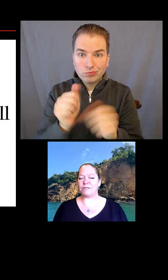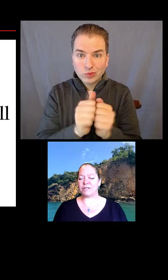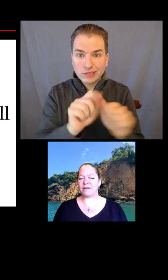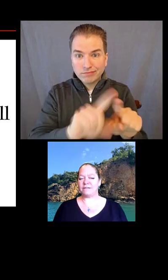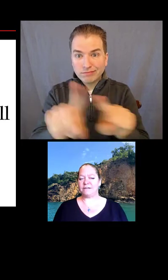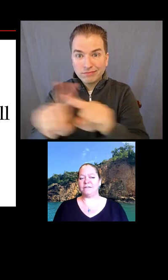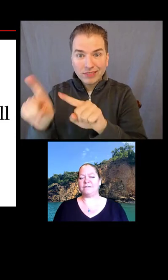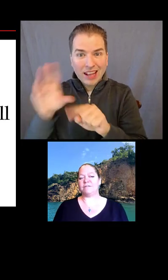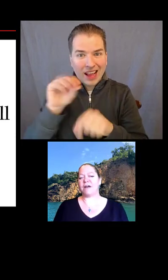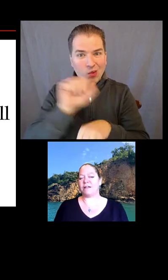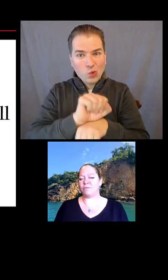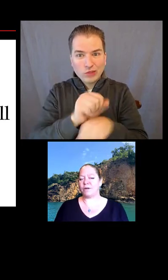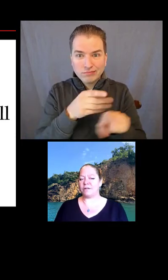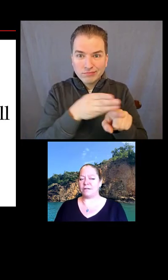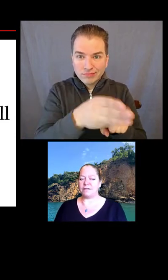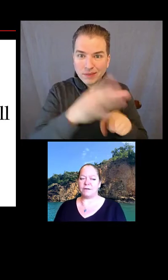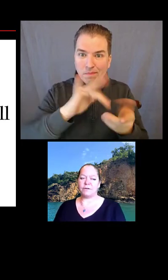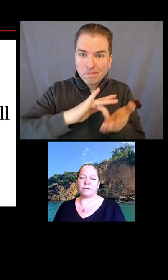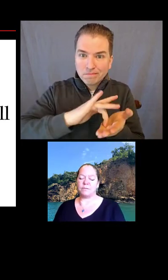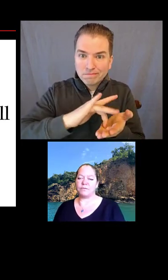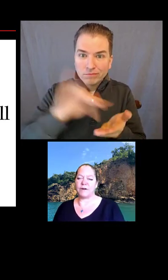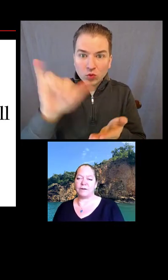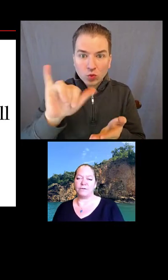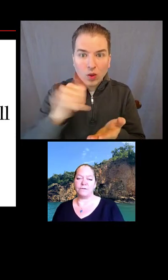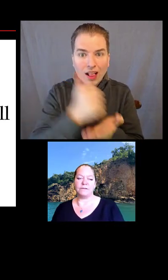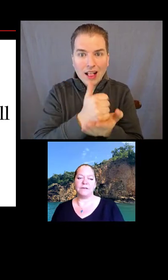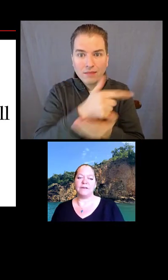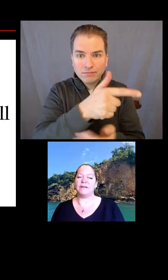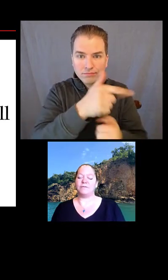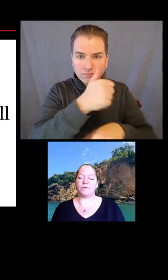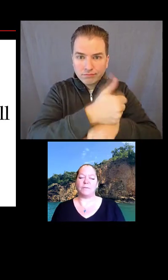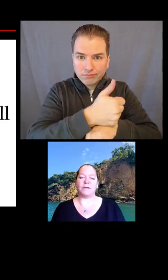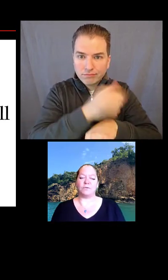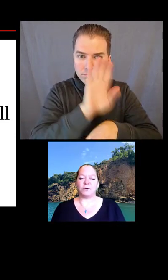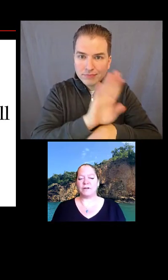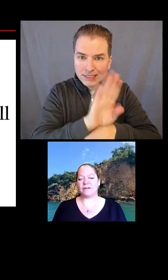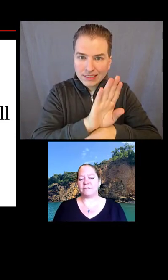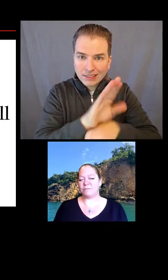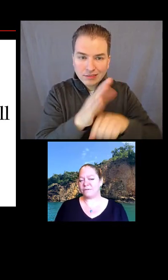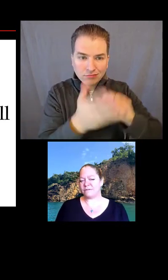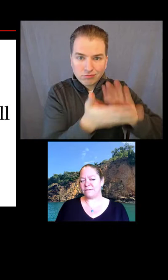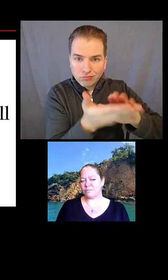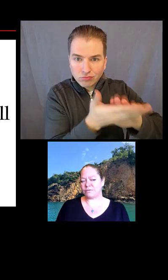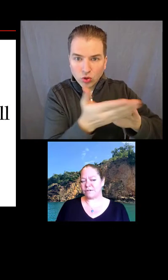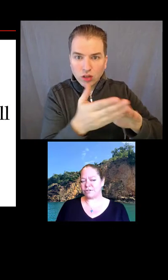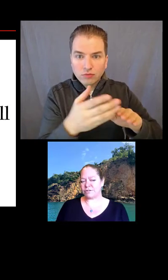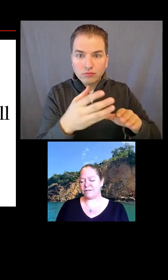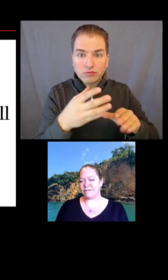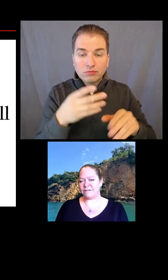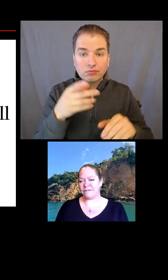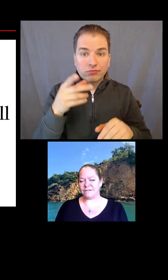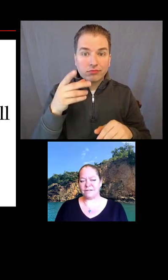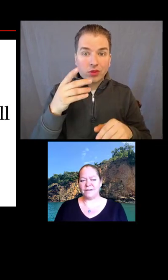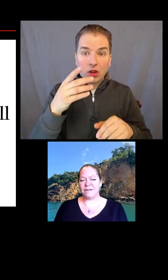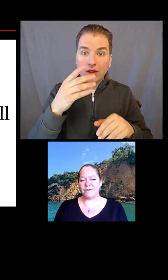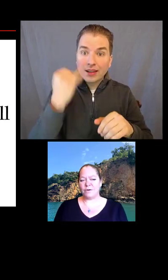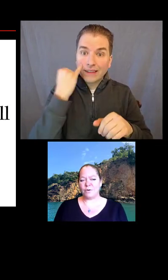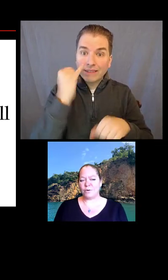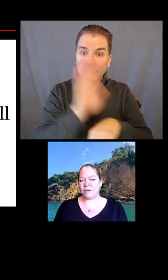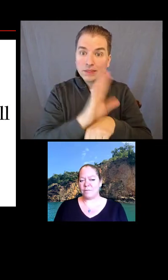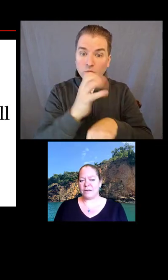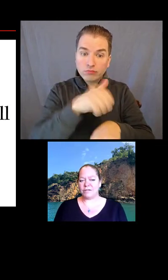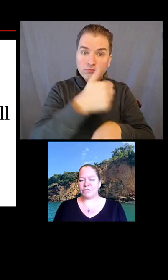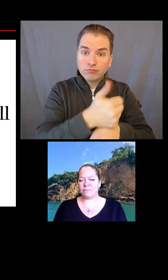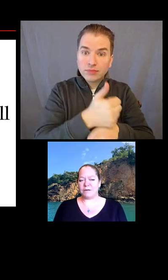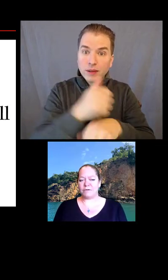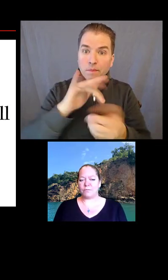the specialized needs of highly regulated healthcare providers, in forming and organizing business and professional entities,